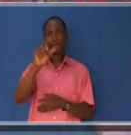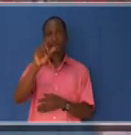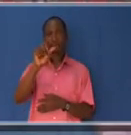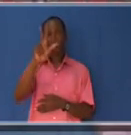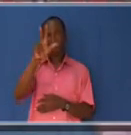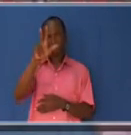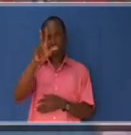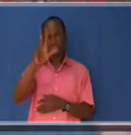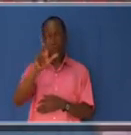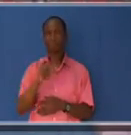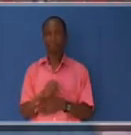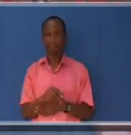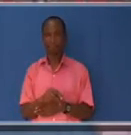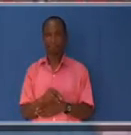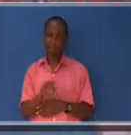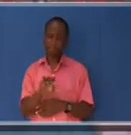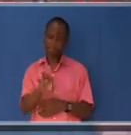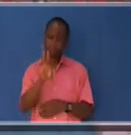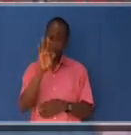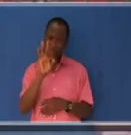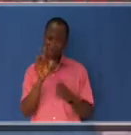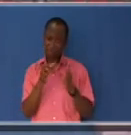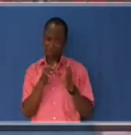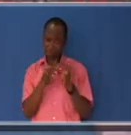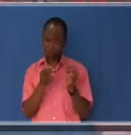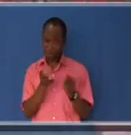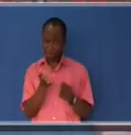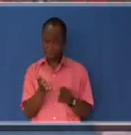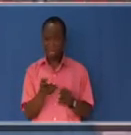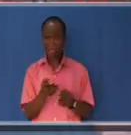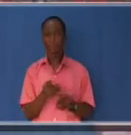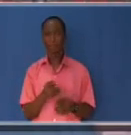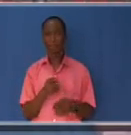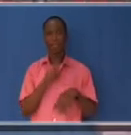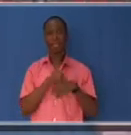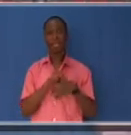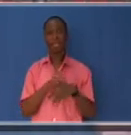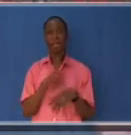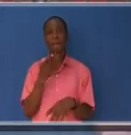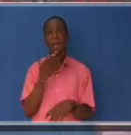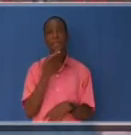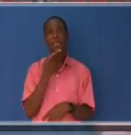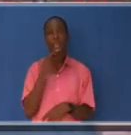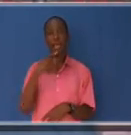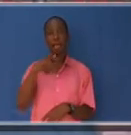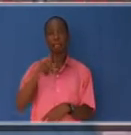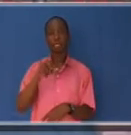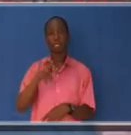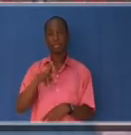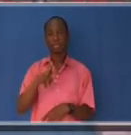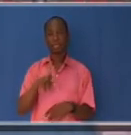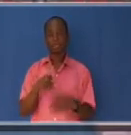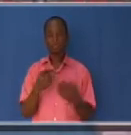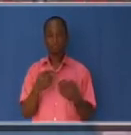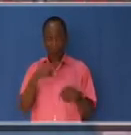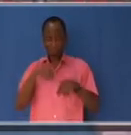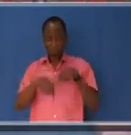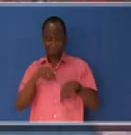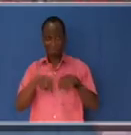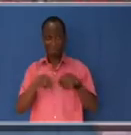omosa obubuye ni bia no ote asolufie epono fefe no anu wa Jerusalem no na Peter o preach